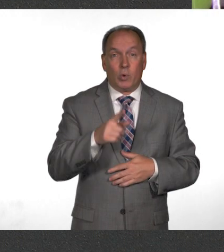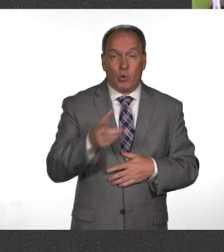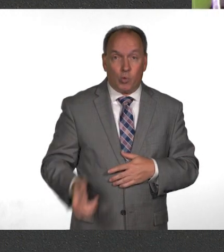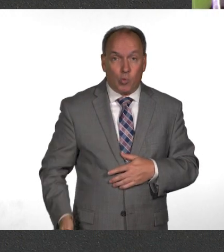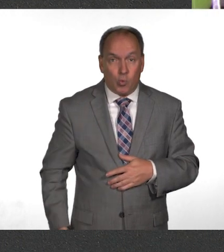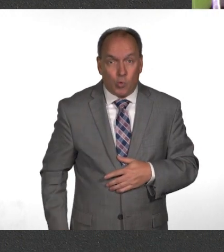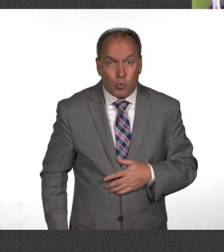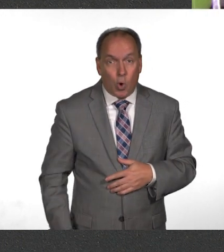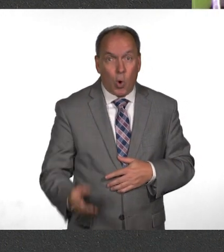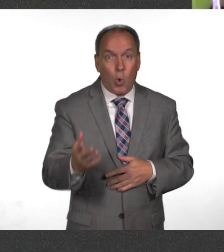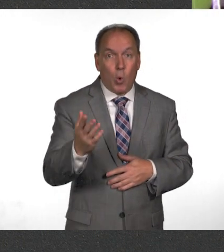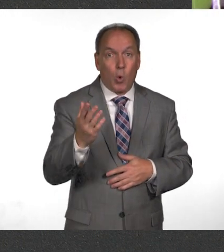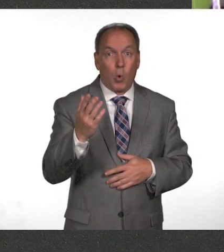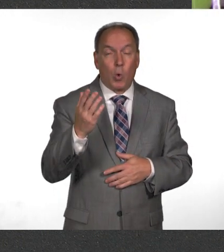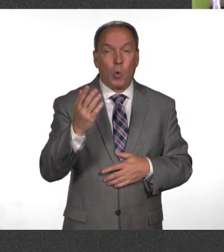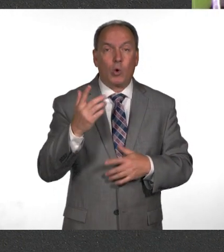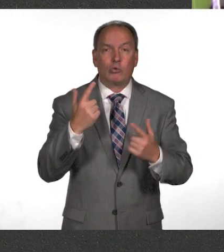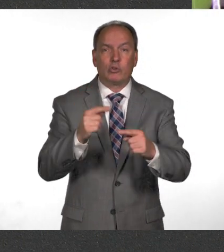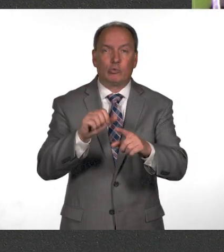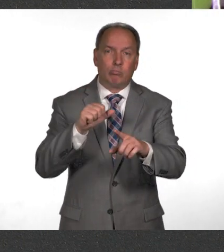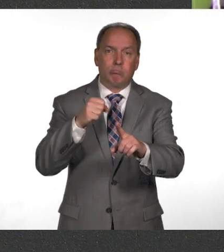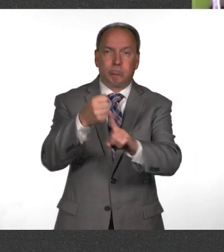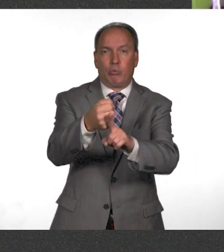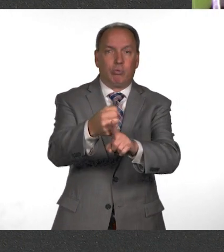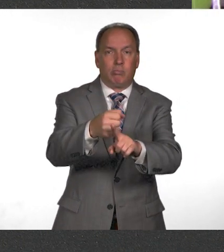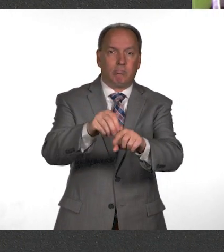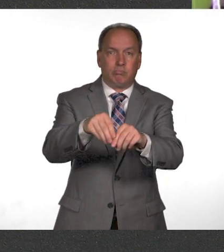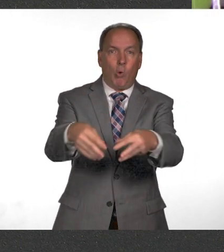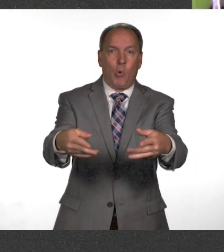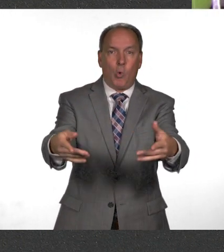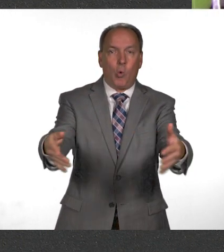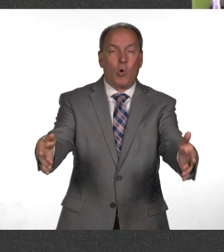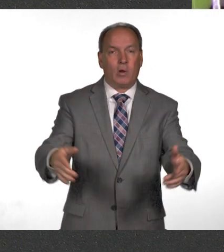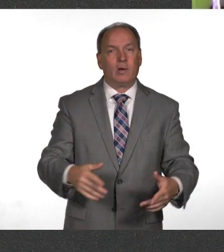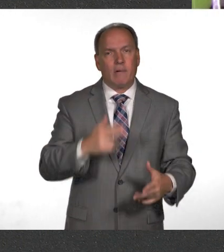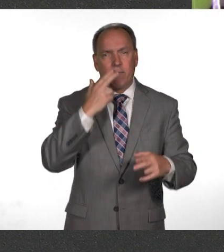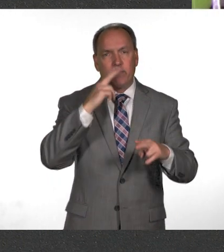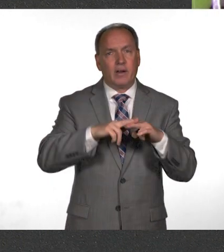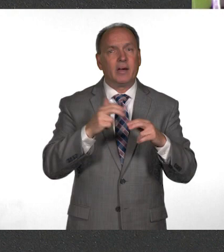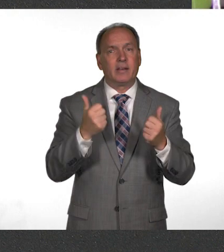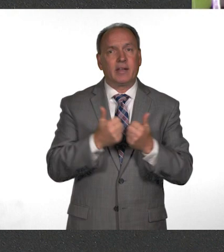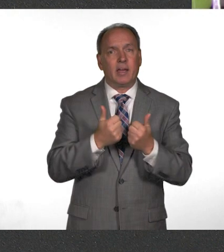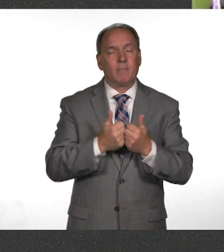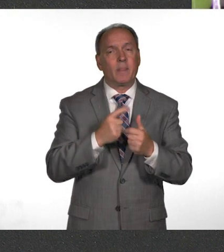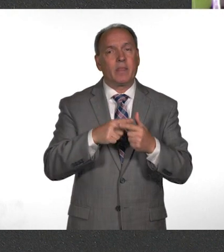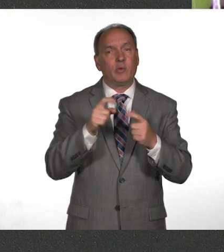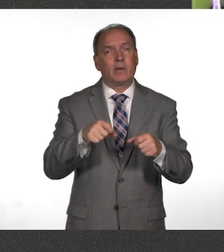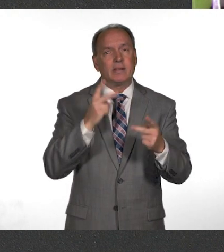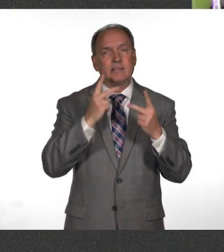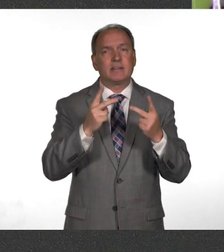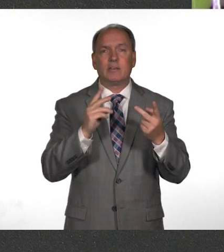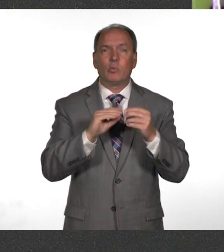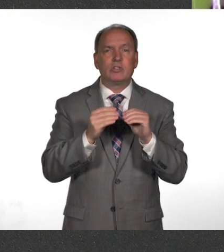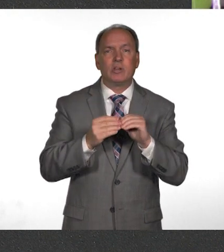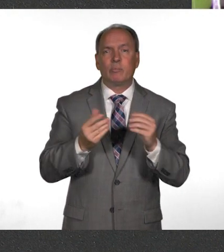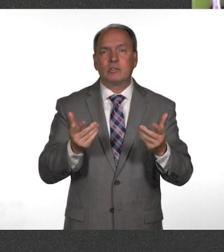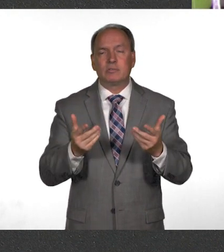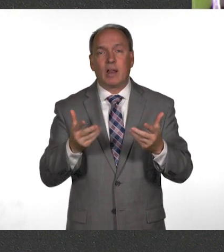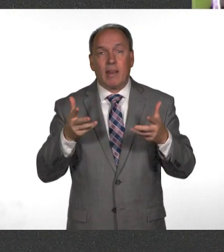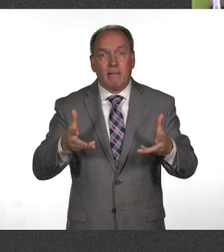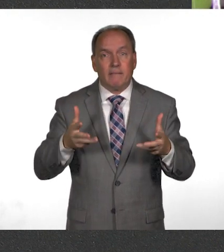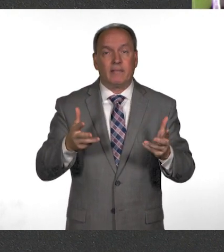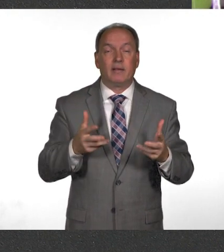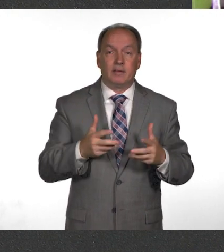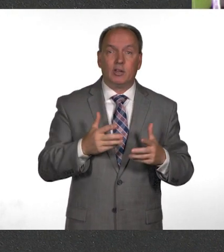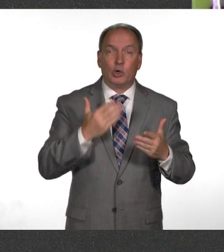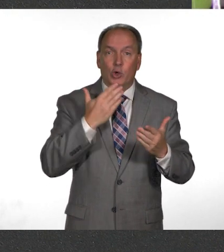the ball and try to knock down as many pins as you can. It's a really fun game. Then you can see what numbers didn't fall down. It's a great